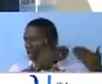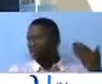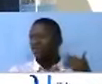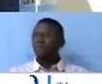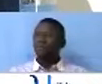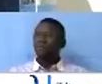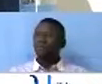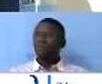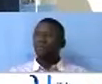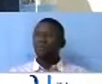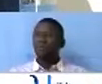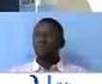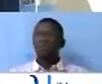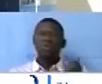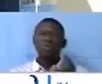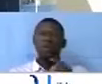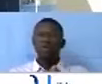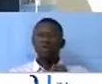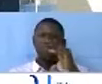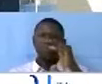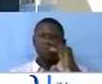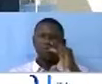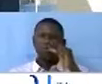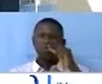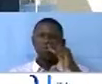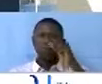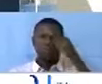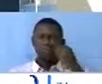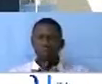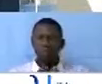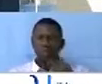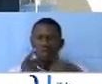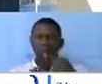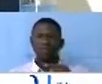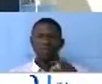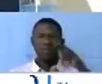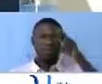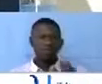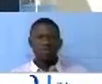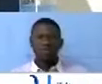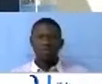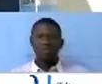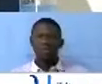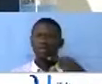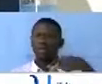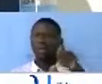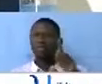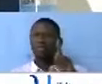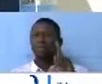Few months after November 11, I think it was February 95.